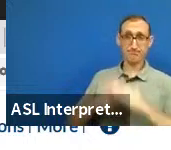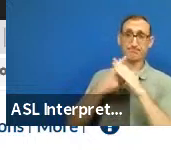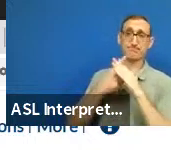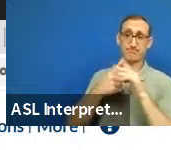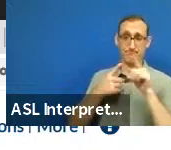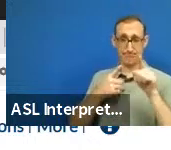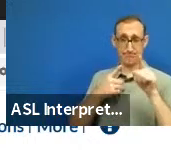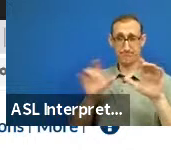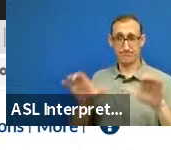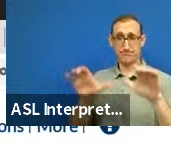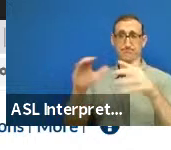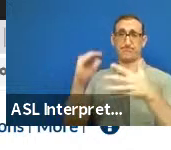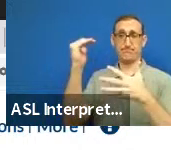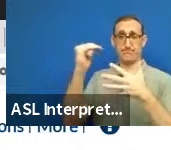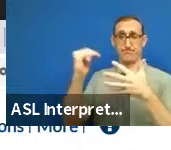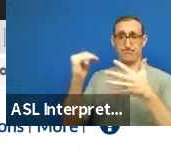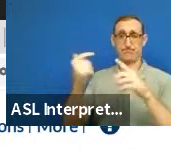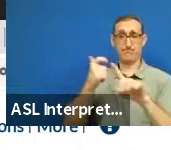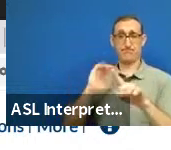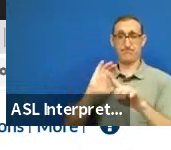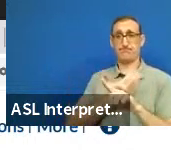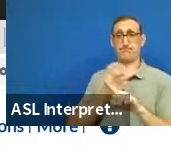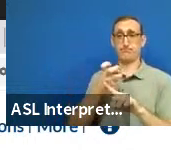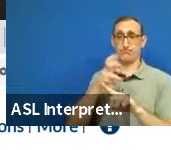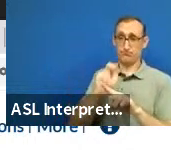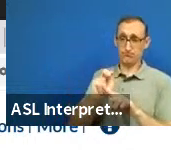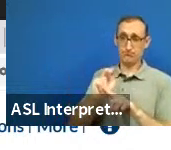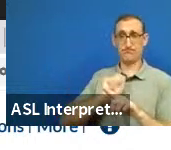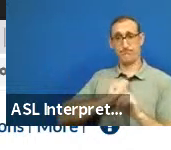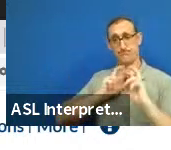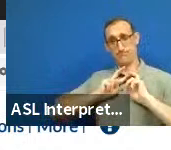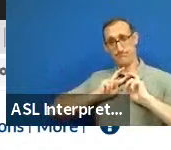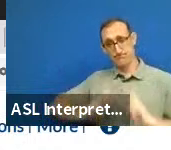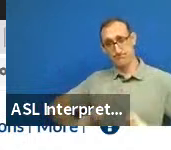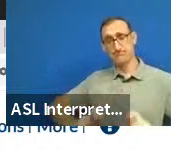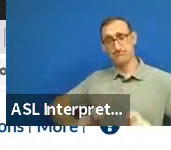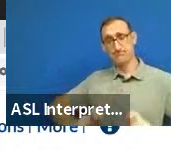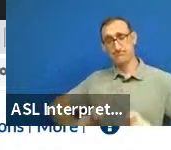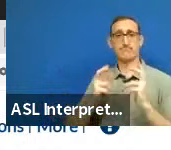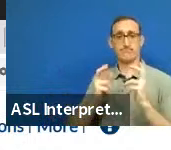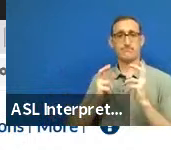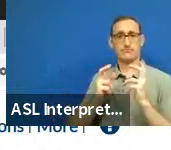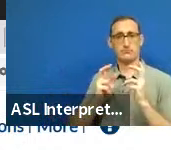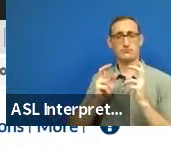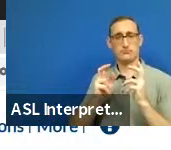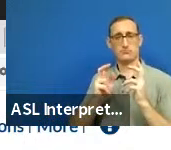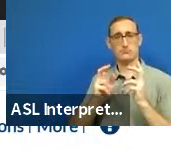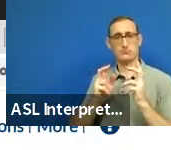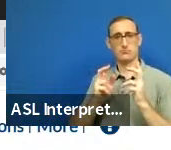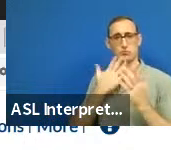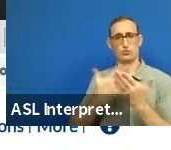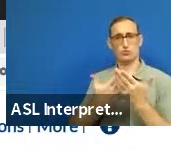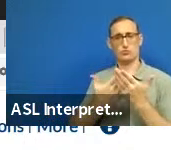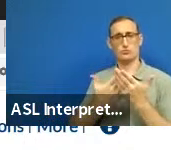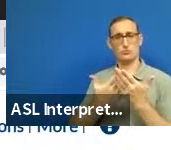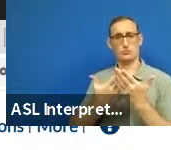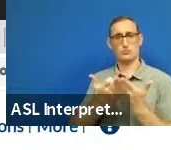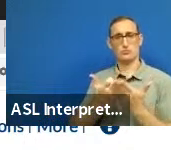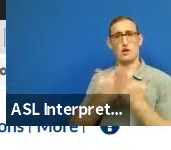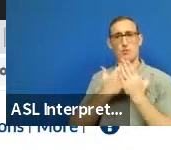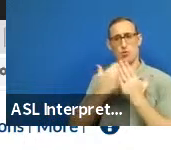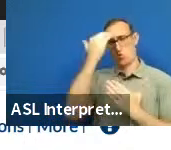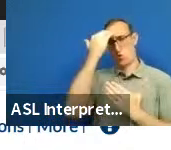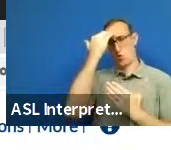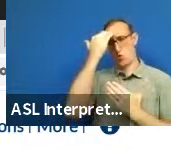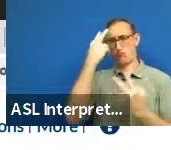self-assessment, that it would be good also to see how we feel about our progress and the next time we do our self-assessment, but that it